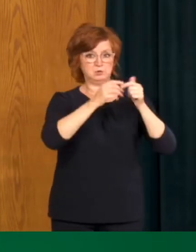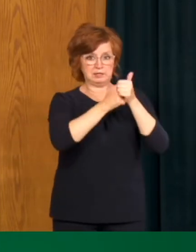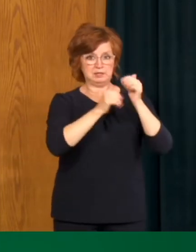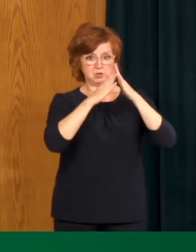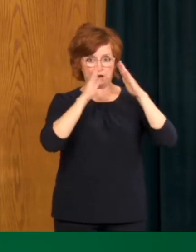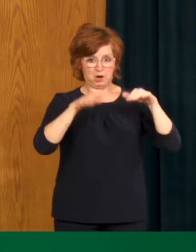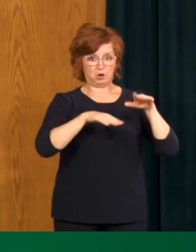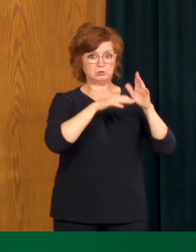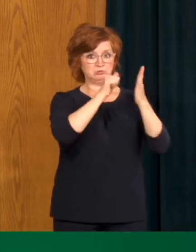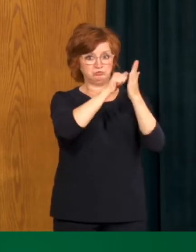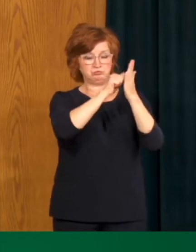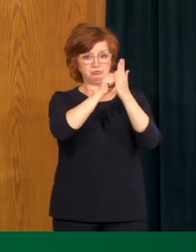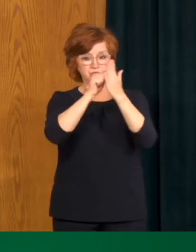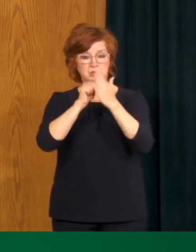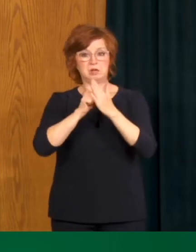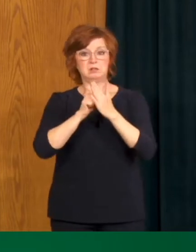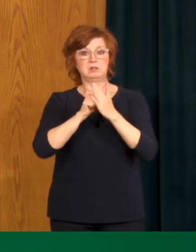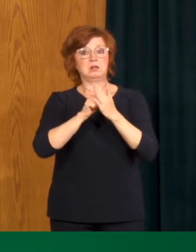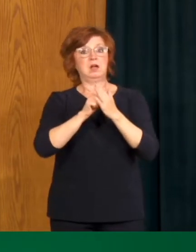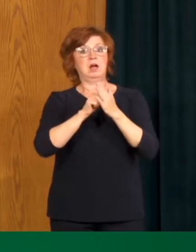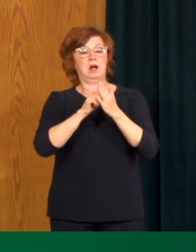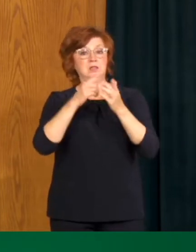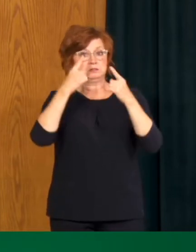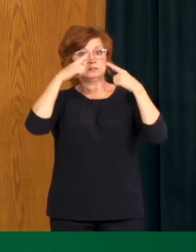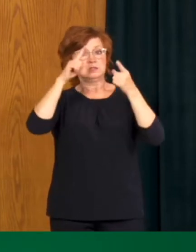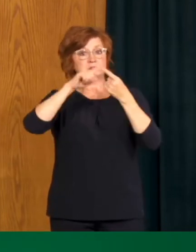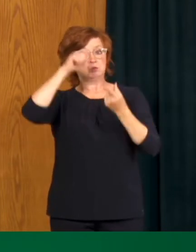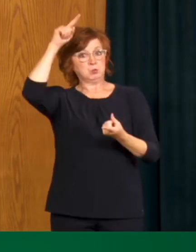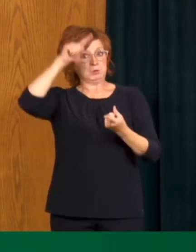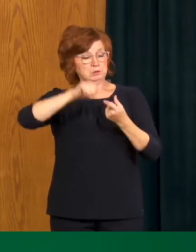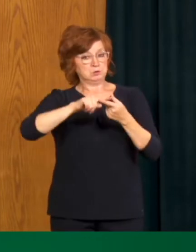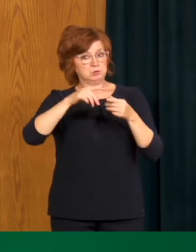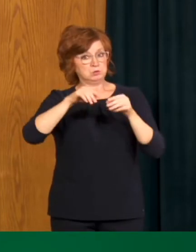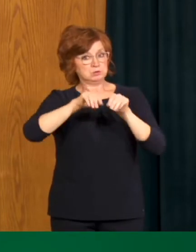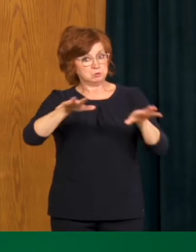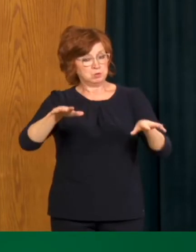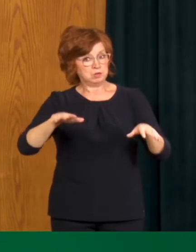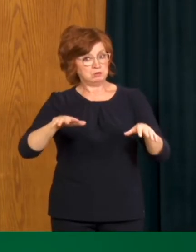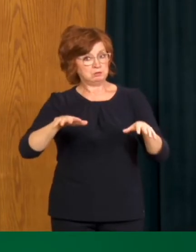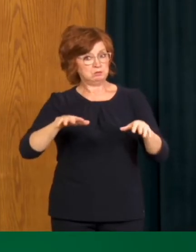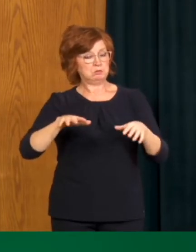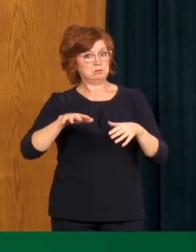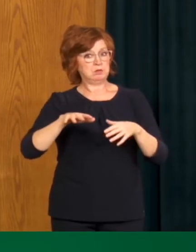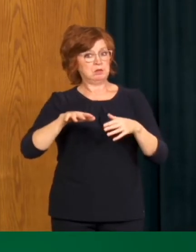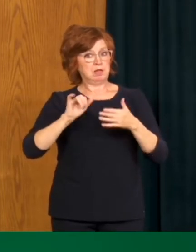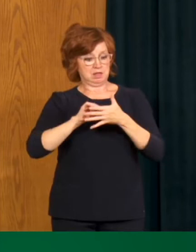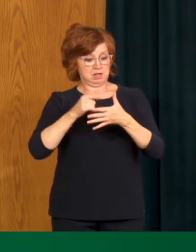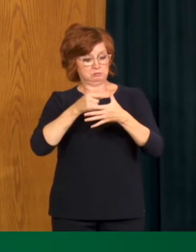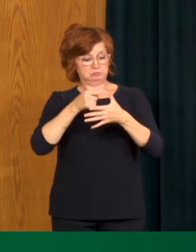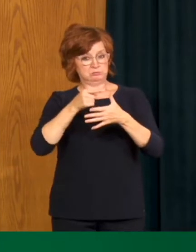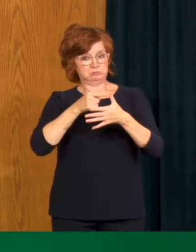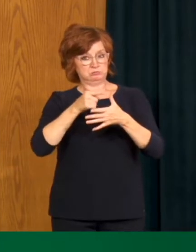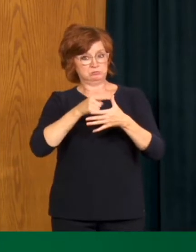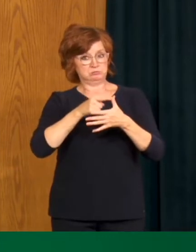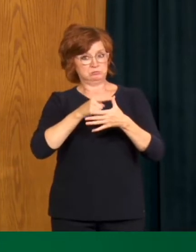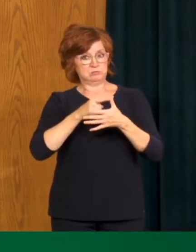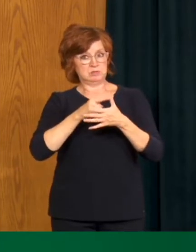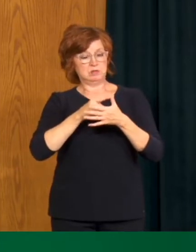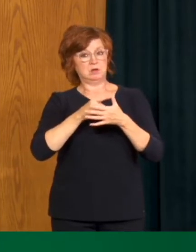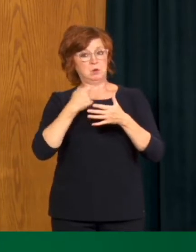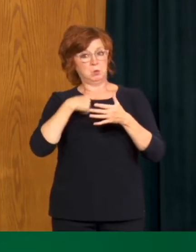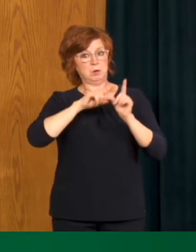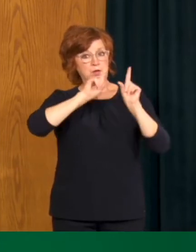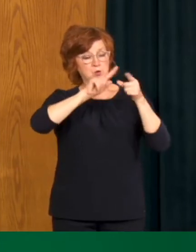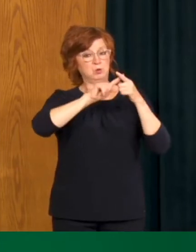come down in its severity. Well, I think it's I actually think it's more than that. I think the community leadership and